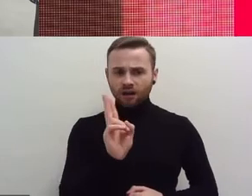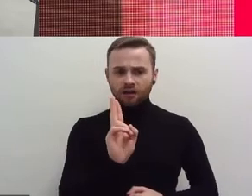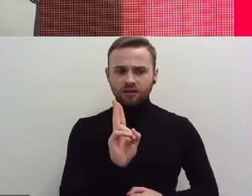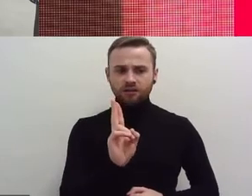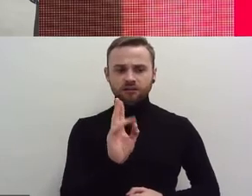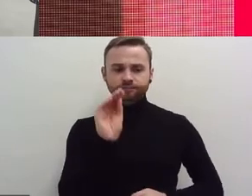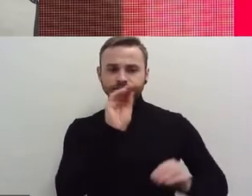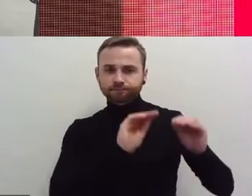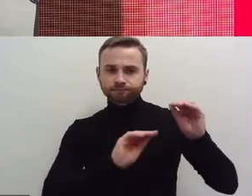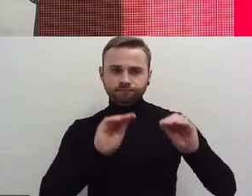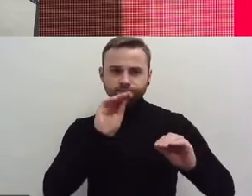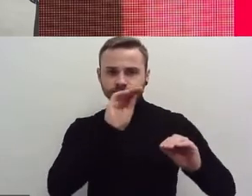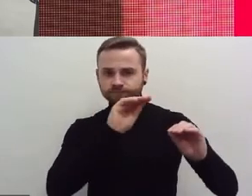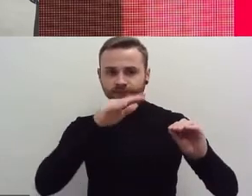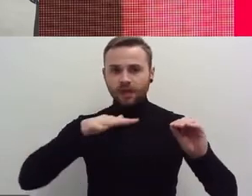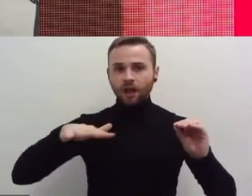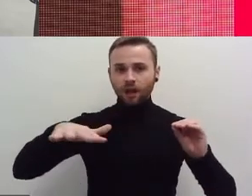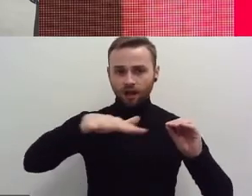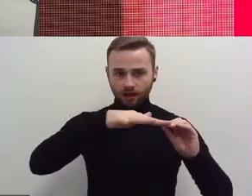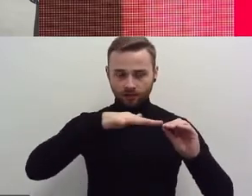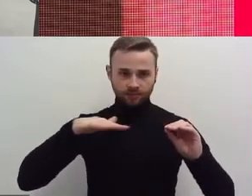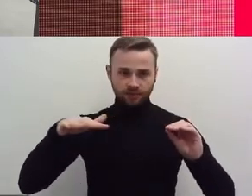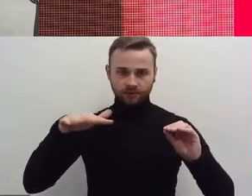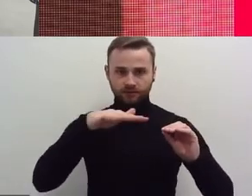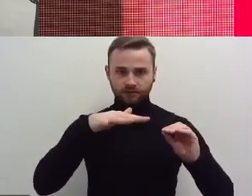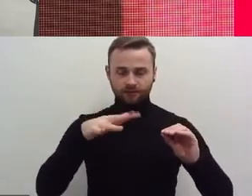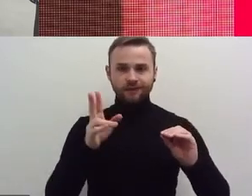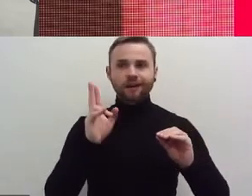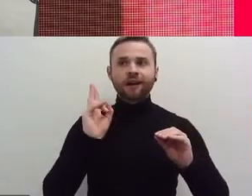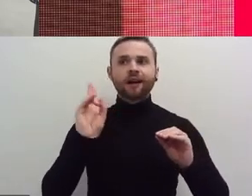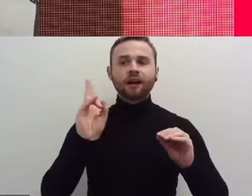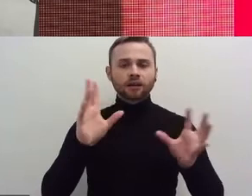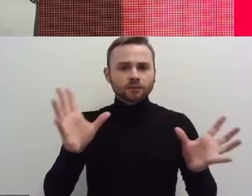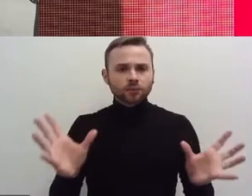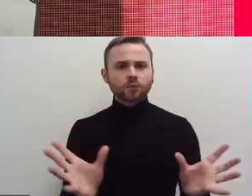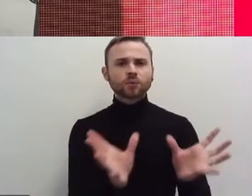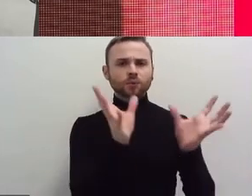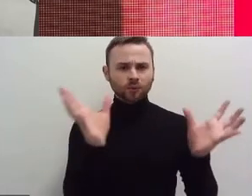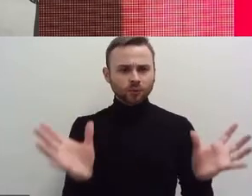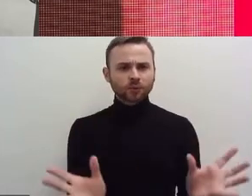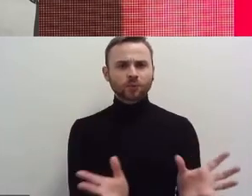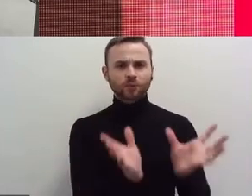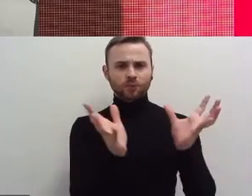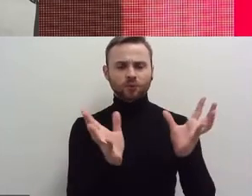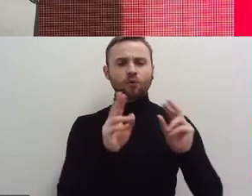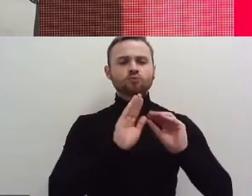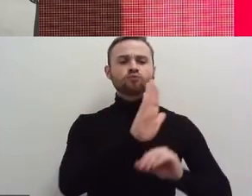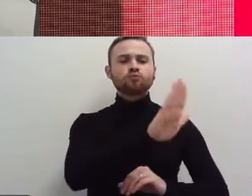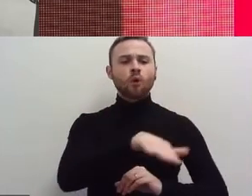students, participate and learn. First of all, do you think